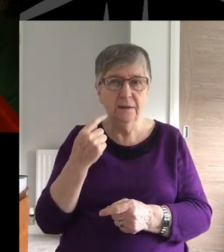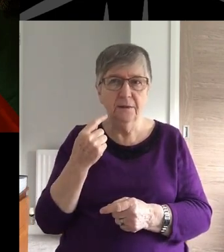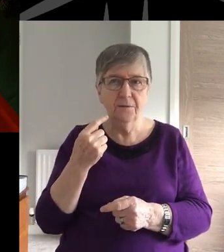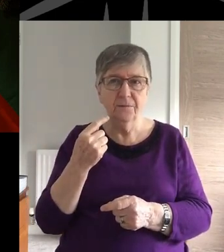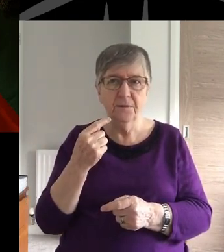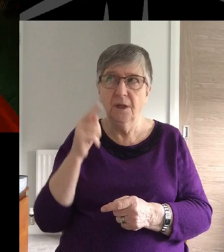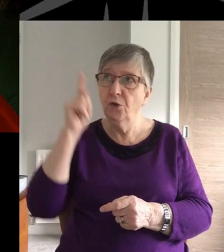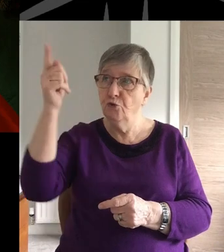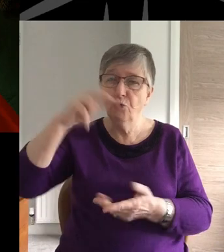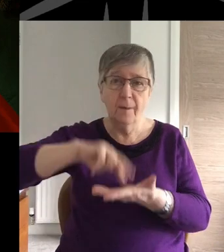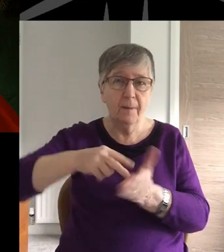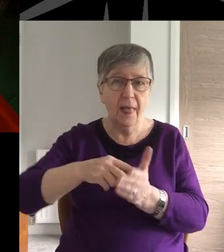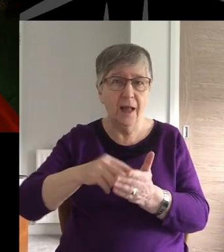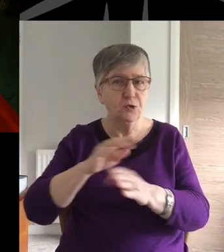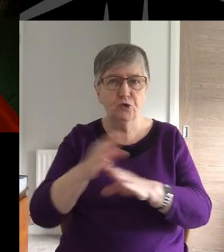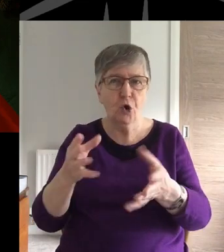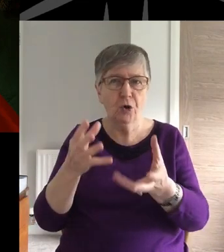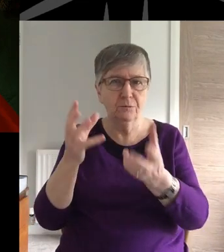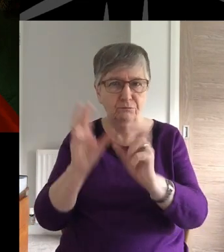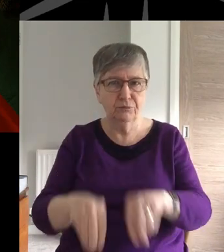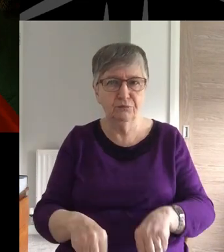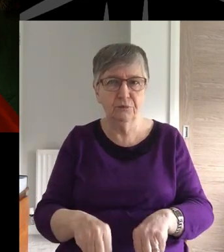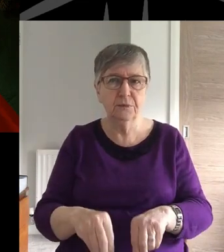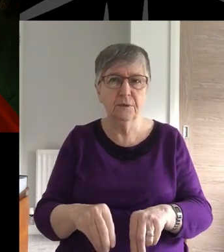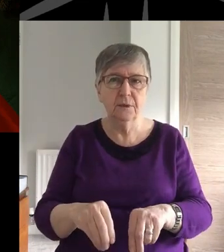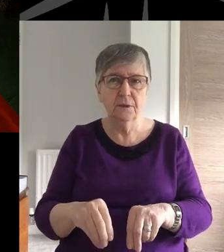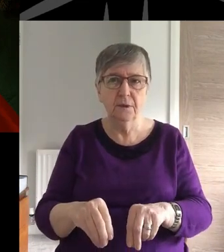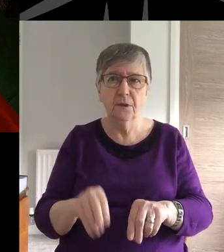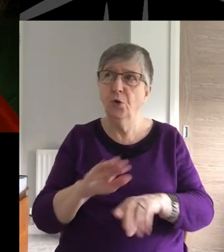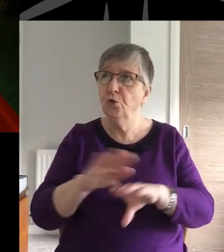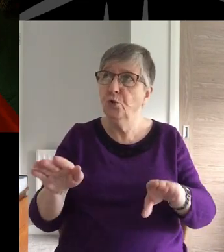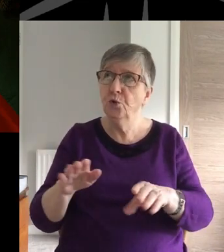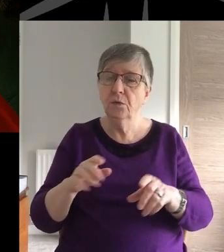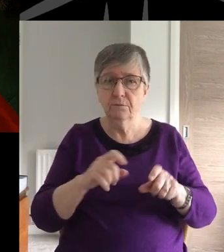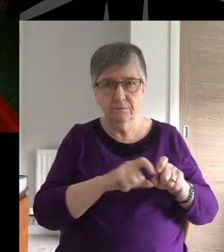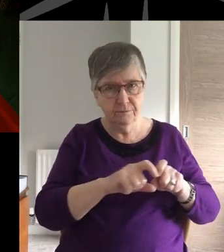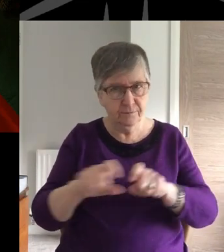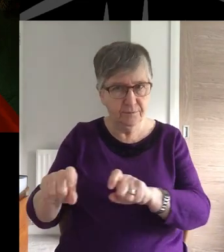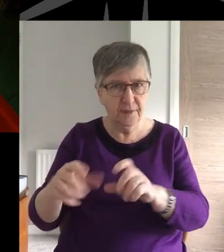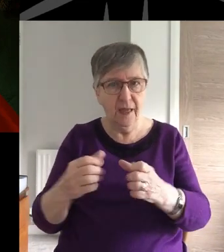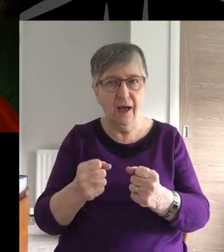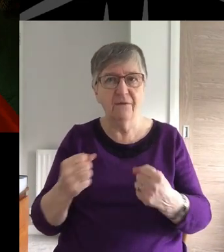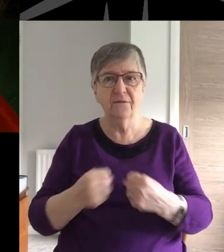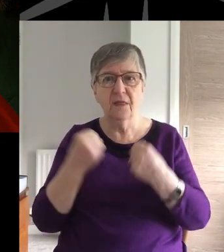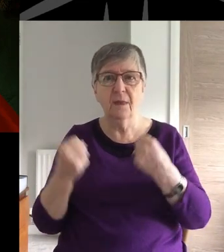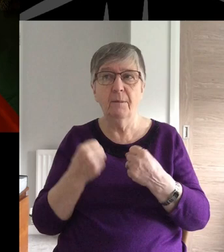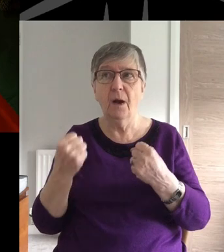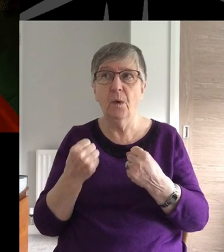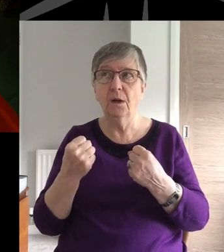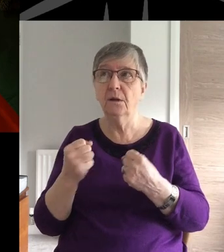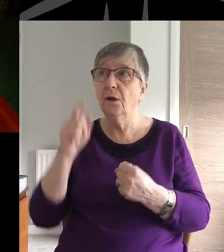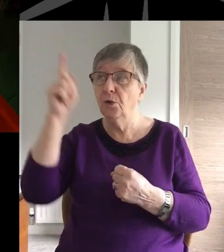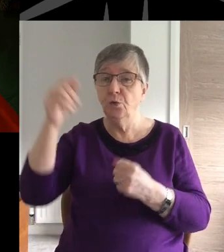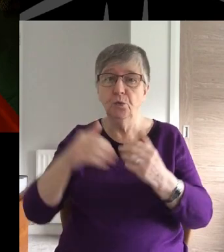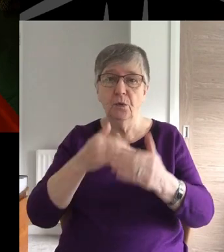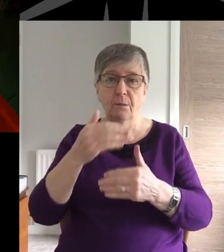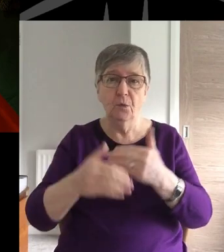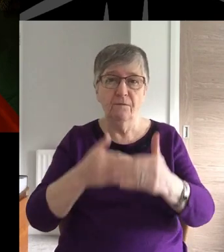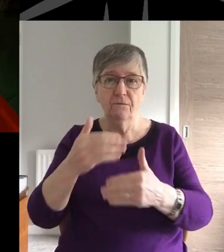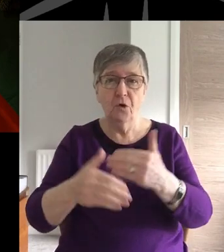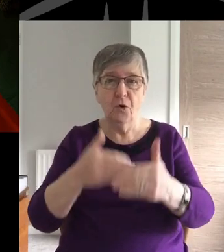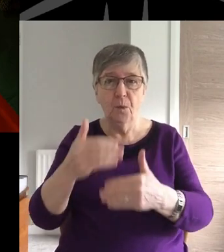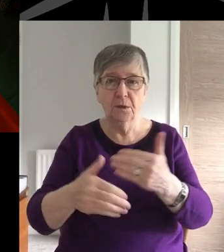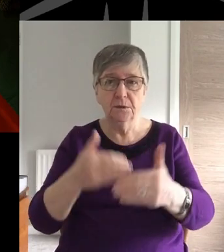whose purposes are not frustrated, a God who doesn't run out of power, but a God who's